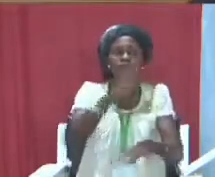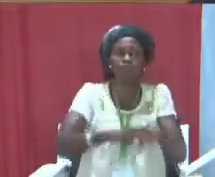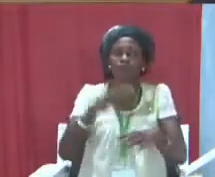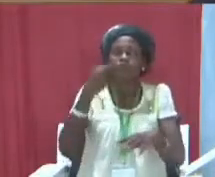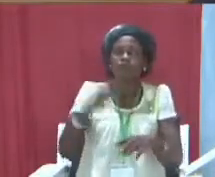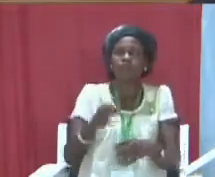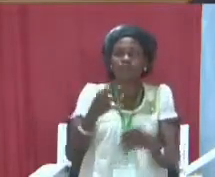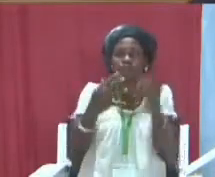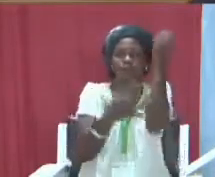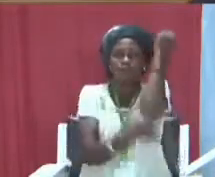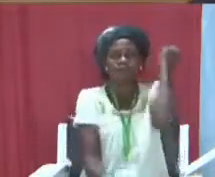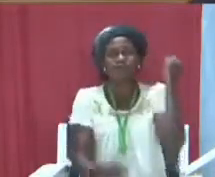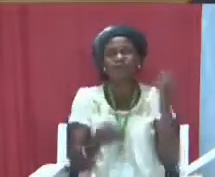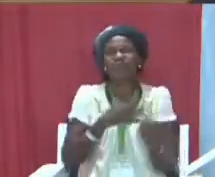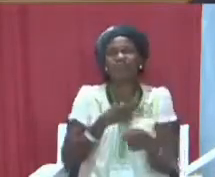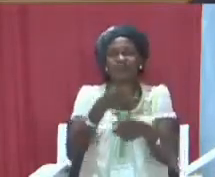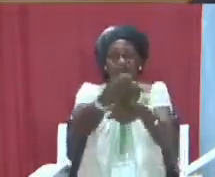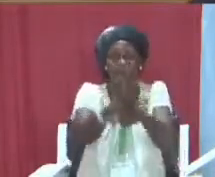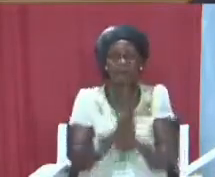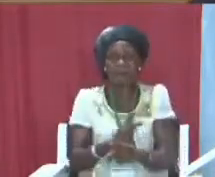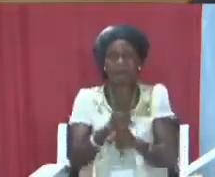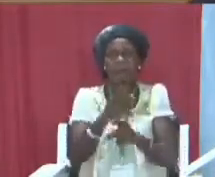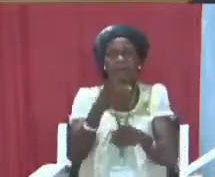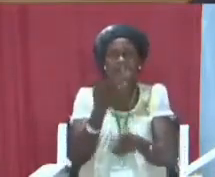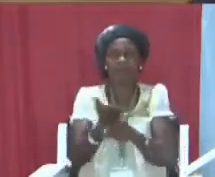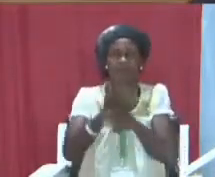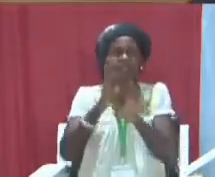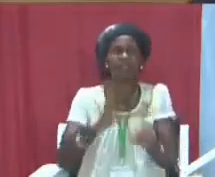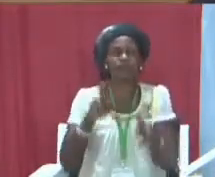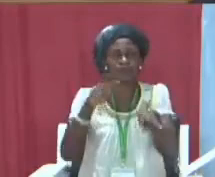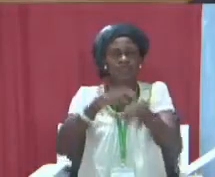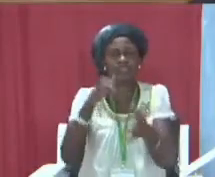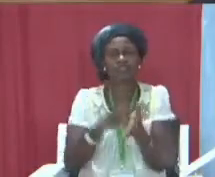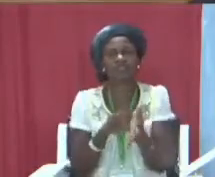and beggars. Look at it.